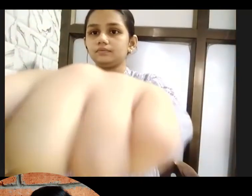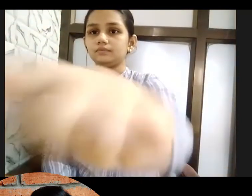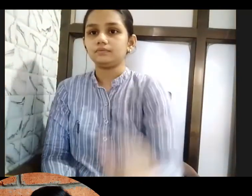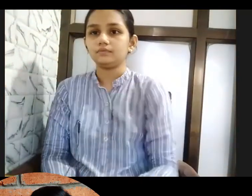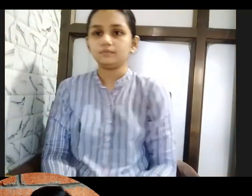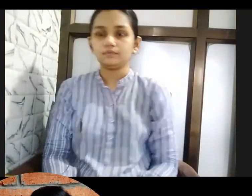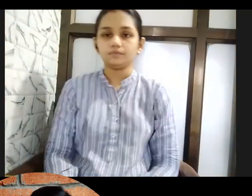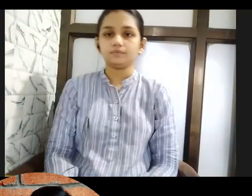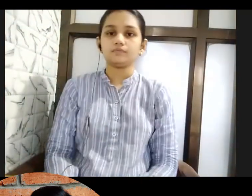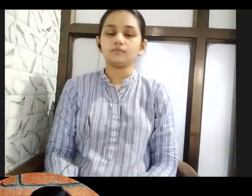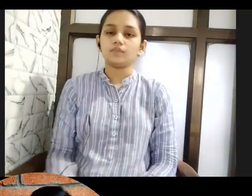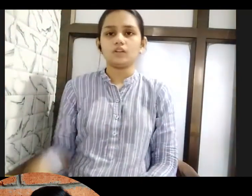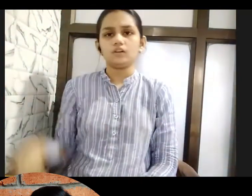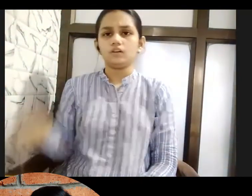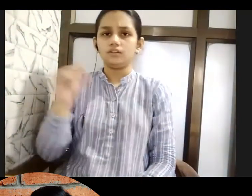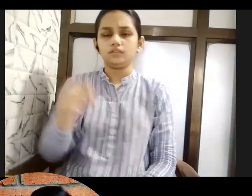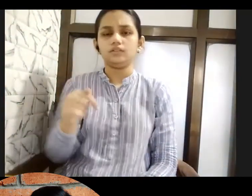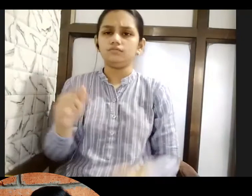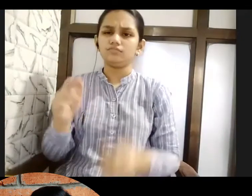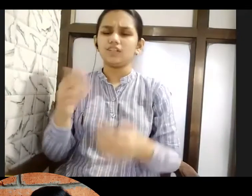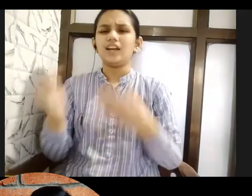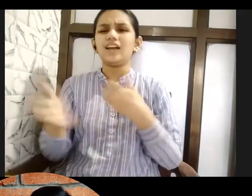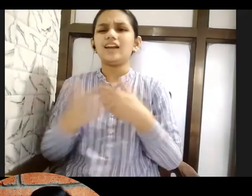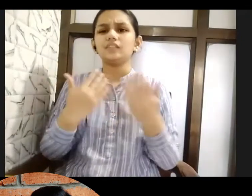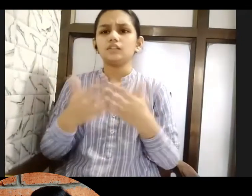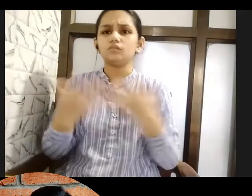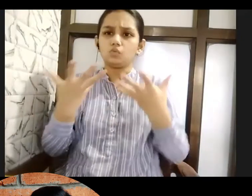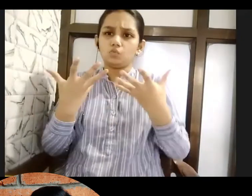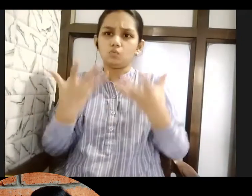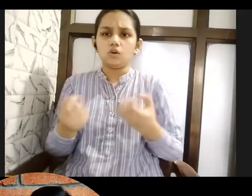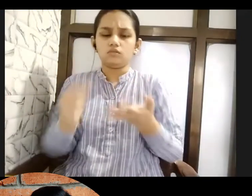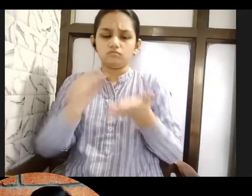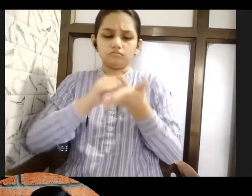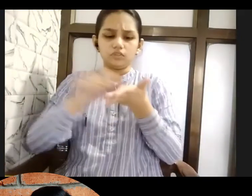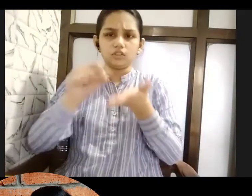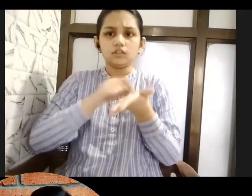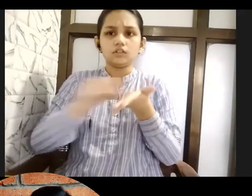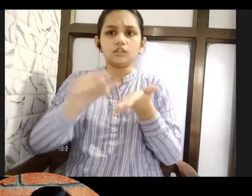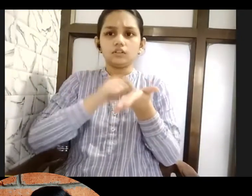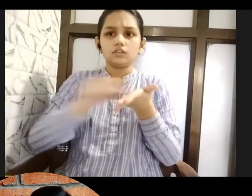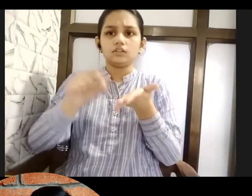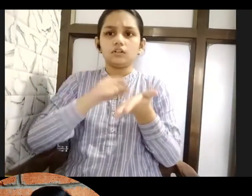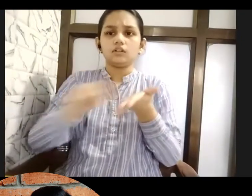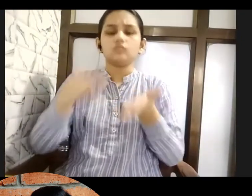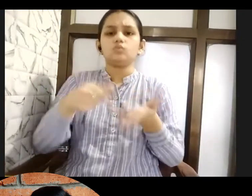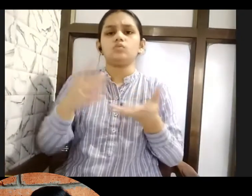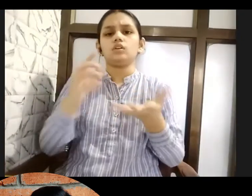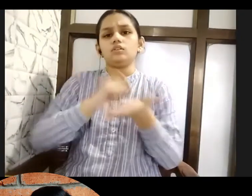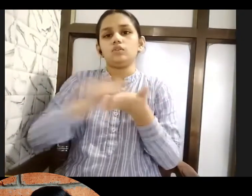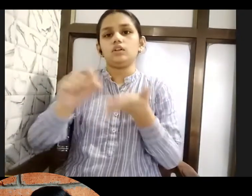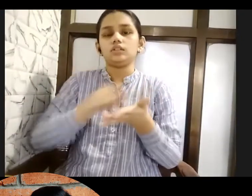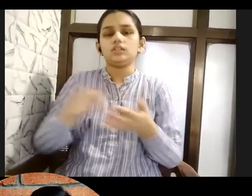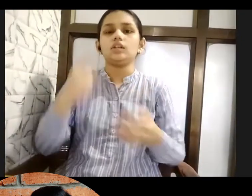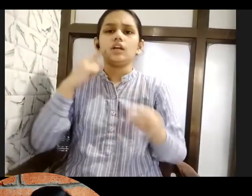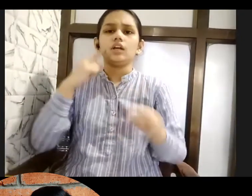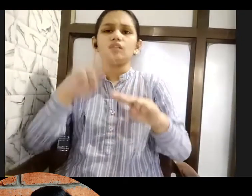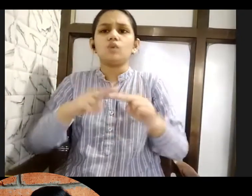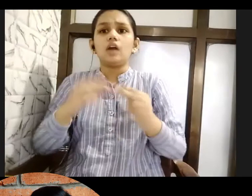okay, so we can write whatever we want over here. Once you are happy, you can get out of this.